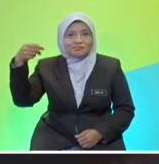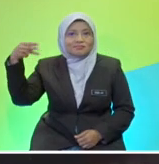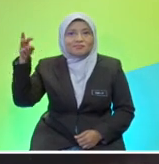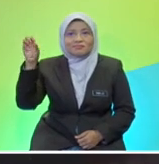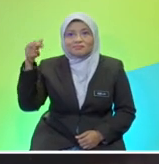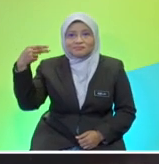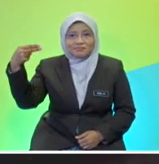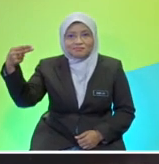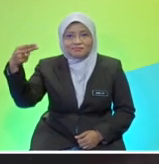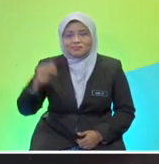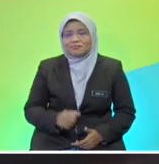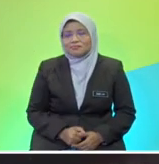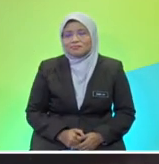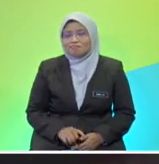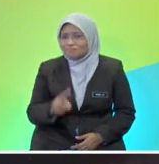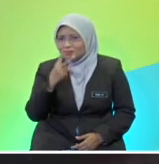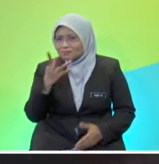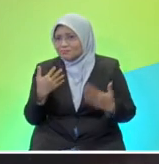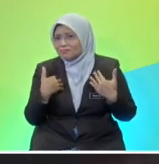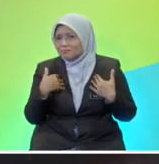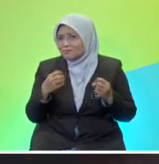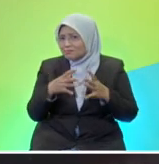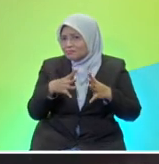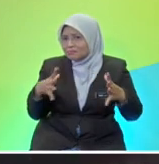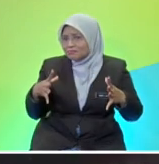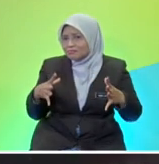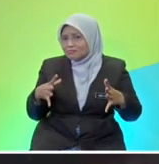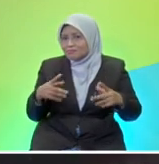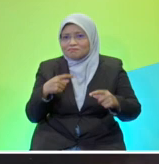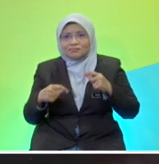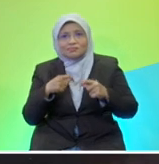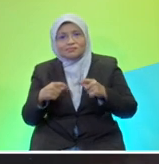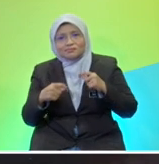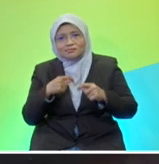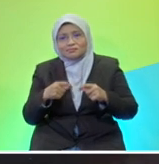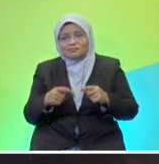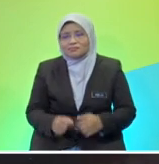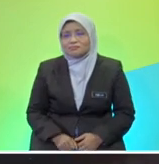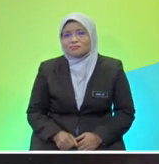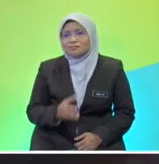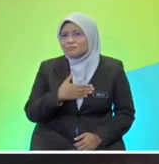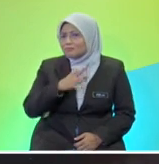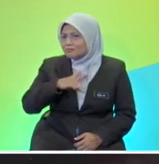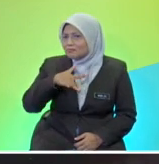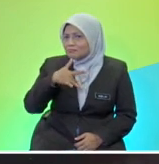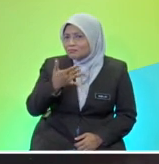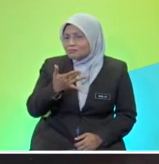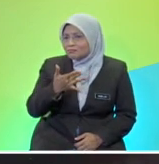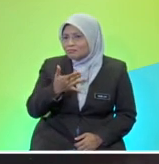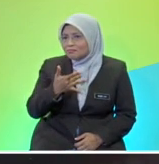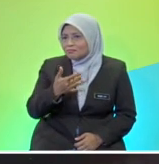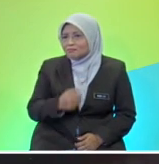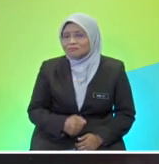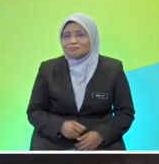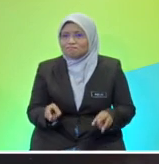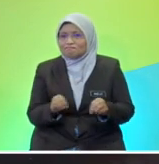toys that I see in front of you there, in front of me here, and I feel like I want to play a game. Do we have a game,